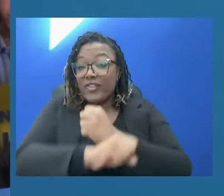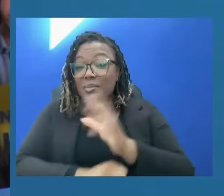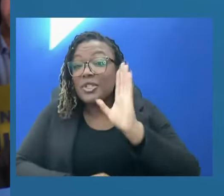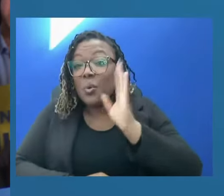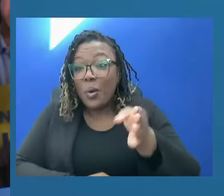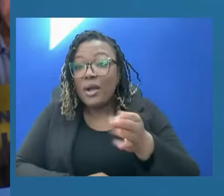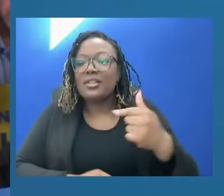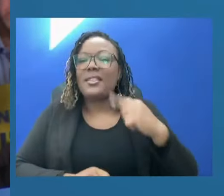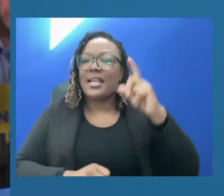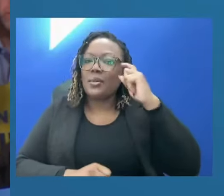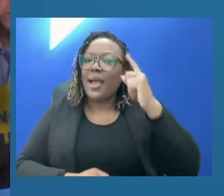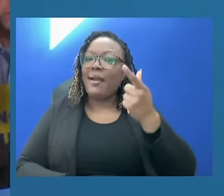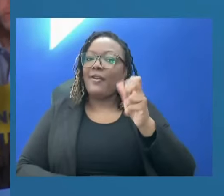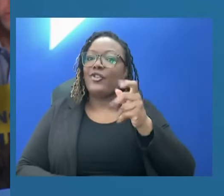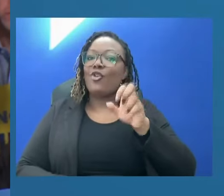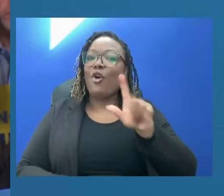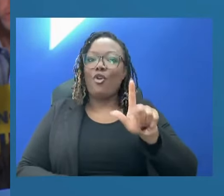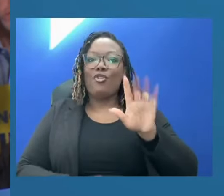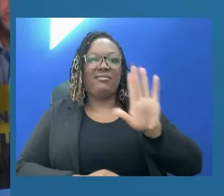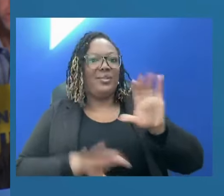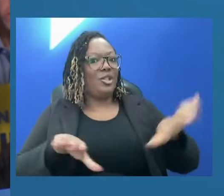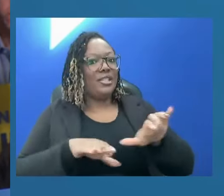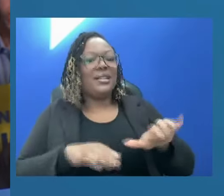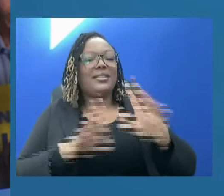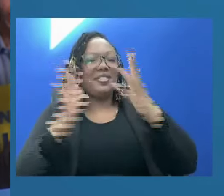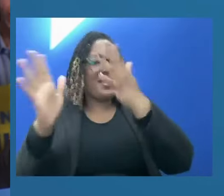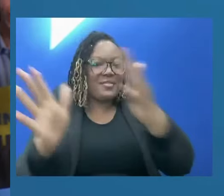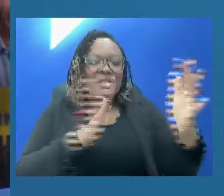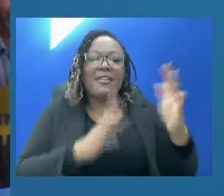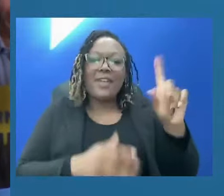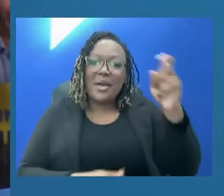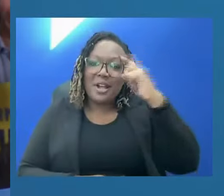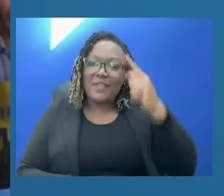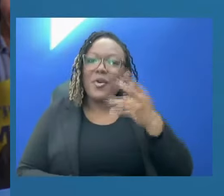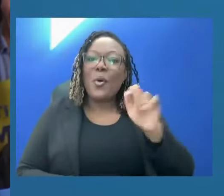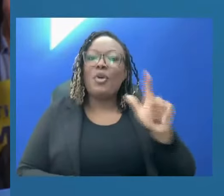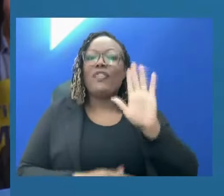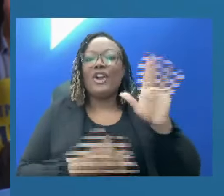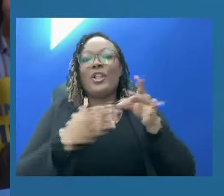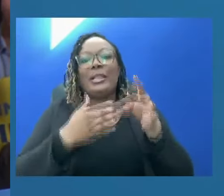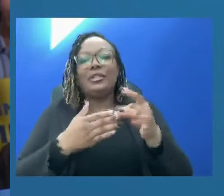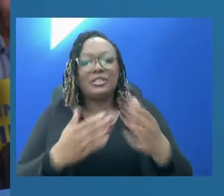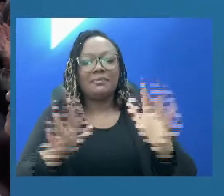that's what Governor Hochul does. So we'll give her a round of applause for her leadership.